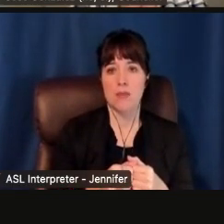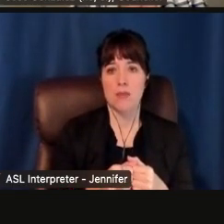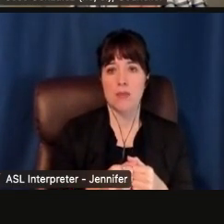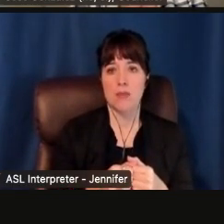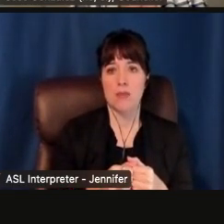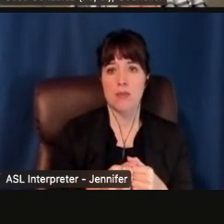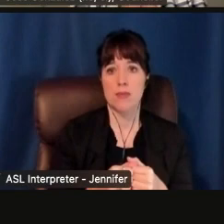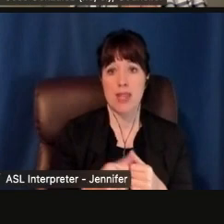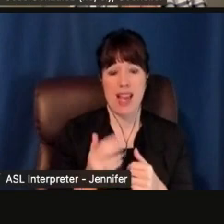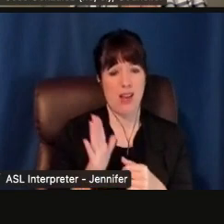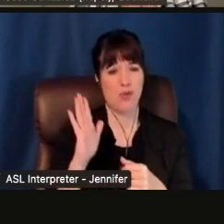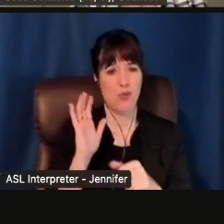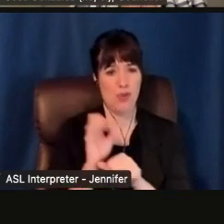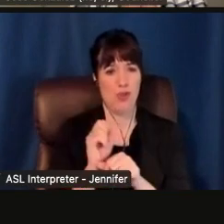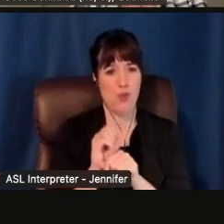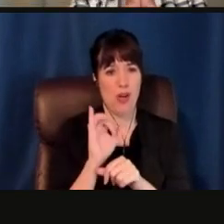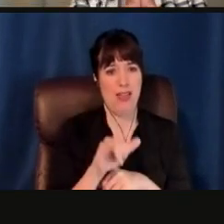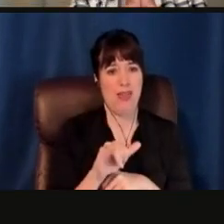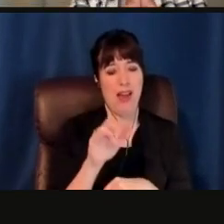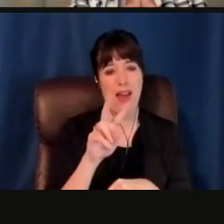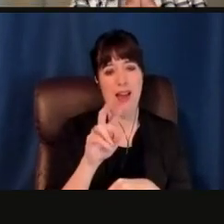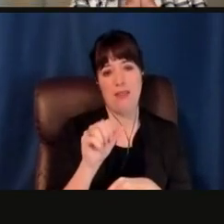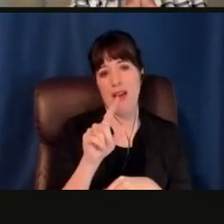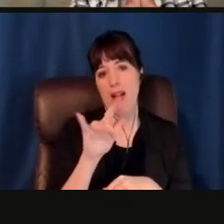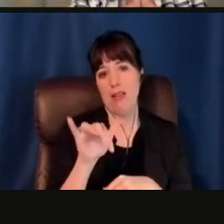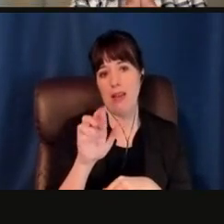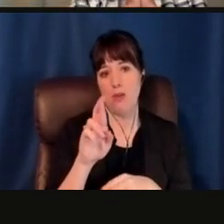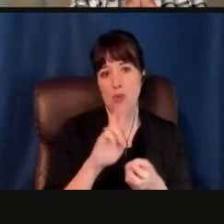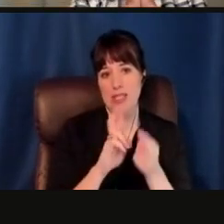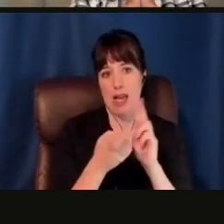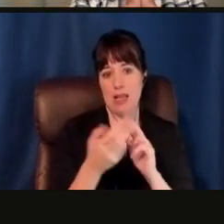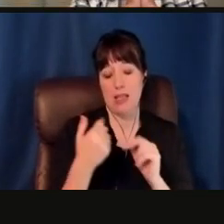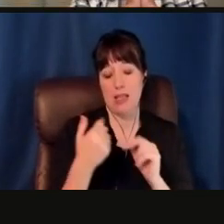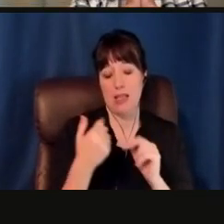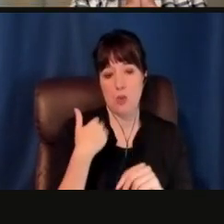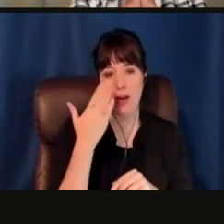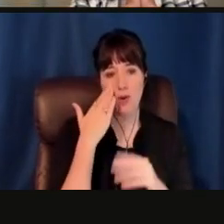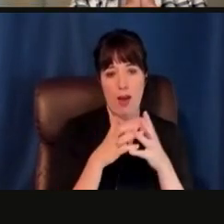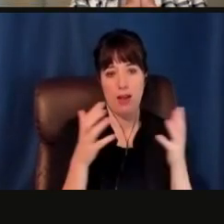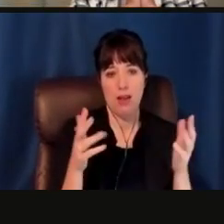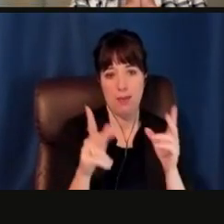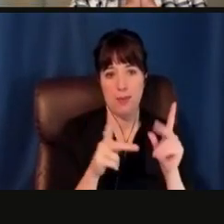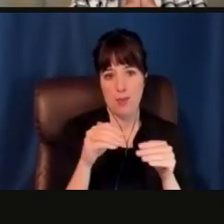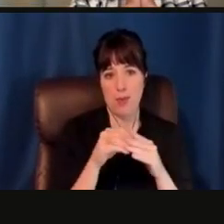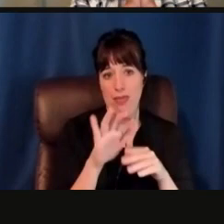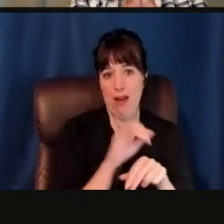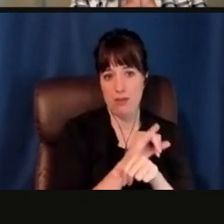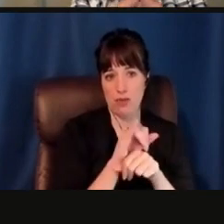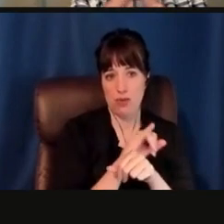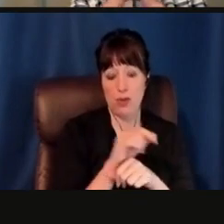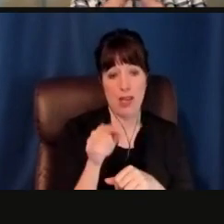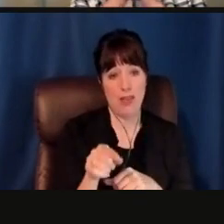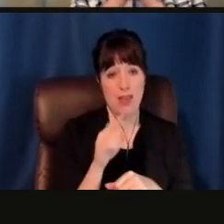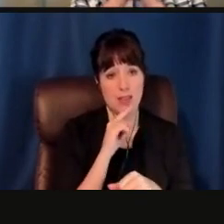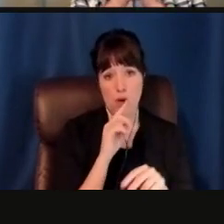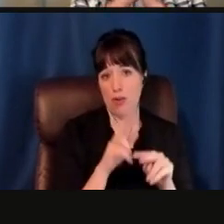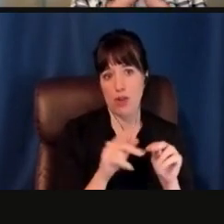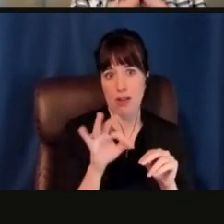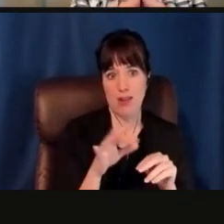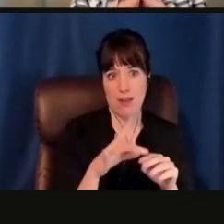I used to work in the industry at Valley Recycling. And so I know a lot of the folks in the industry, and these are salt of the earth